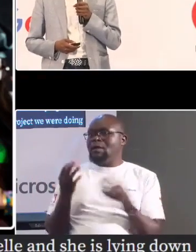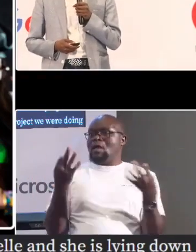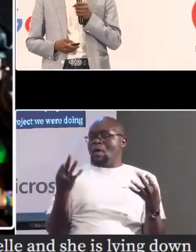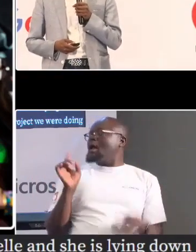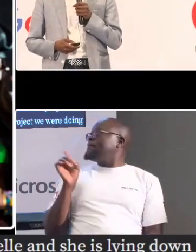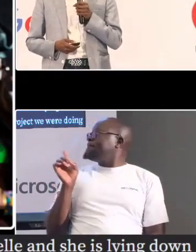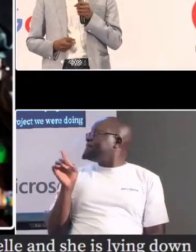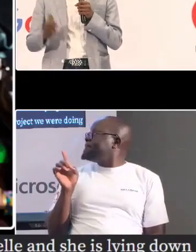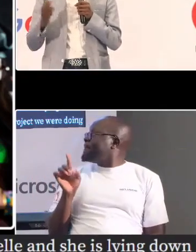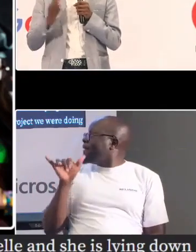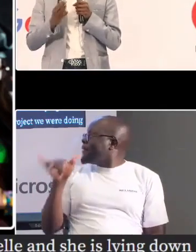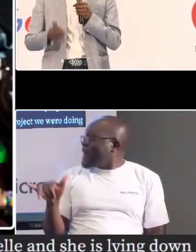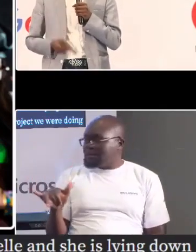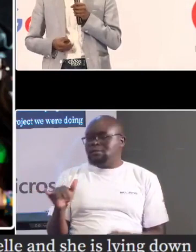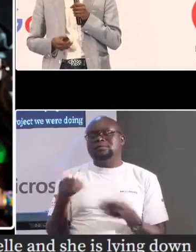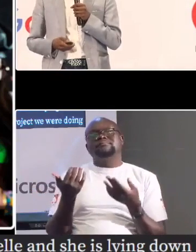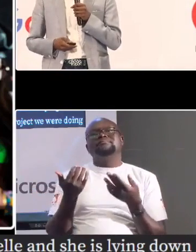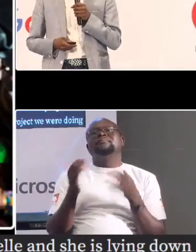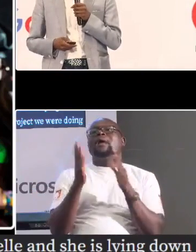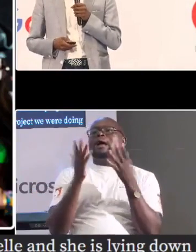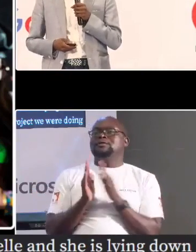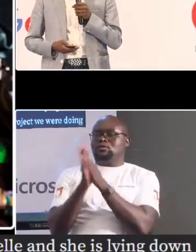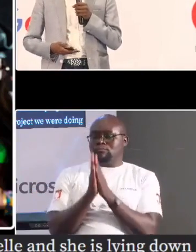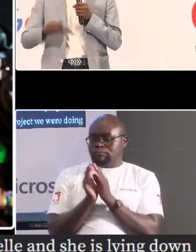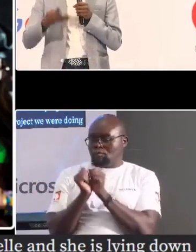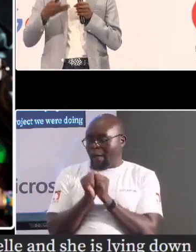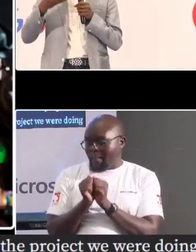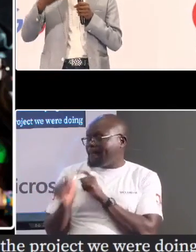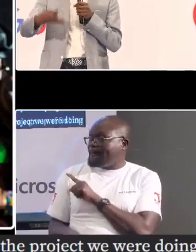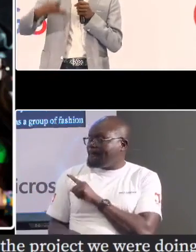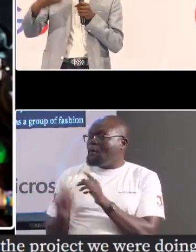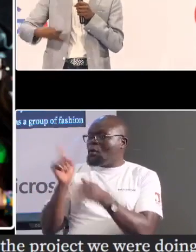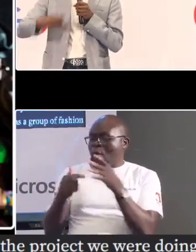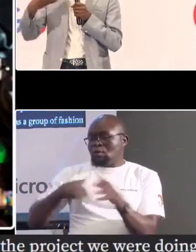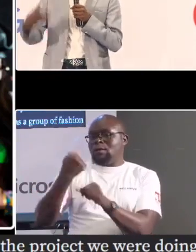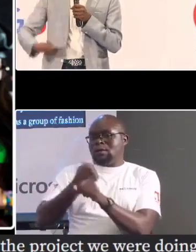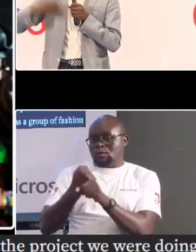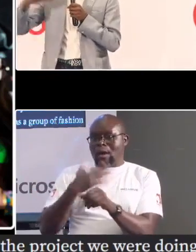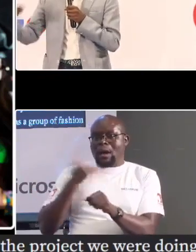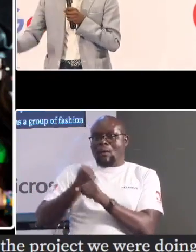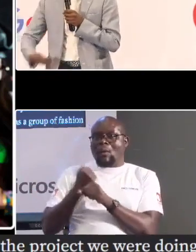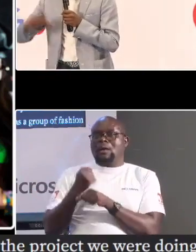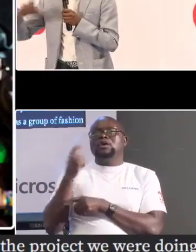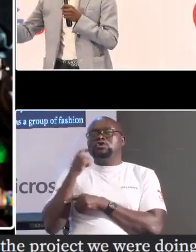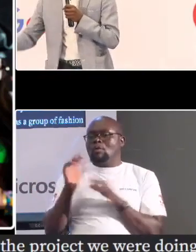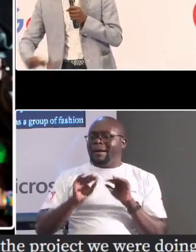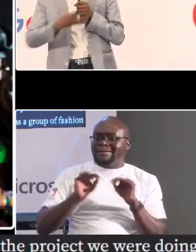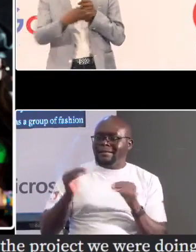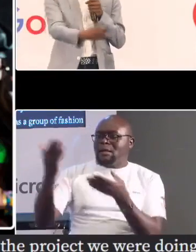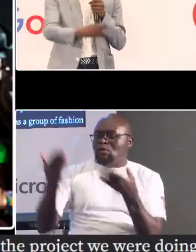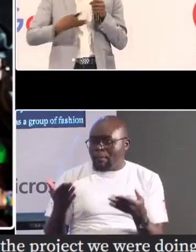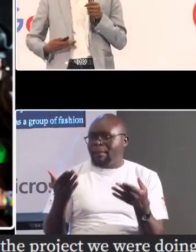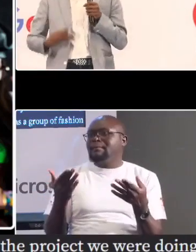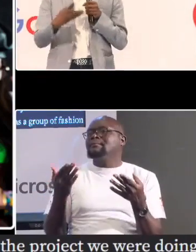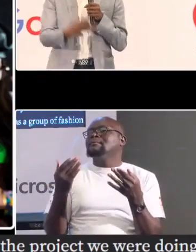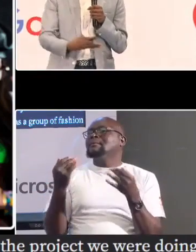namaskar. They're clasping their hands together. And what we do in our workshops and training to bring people